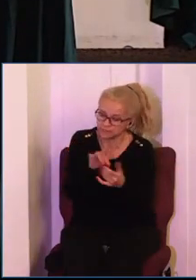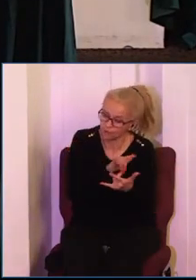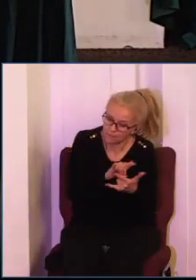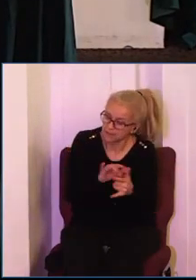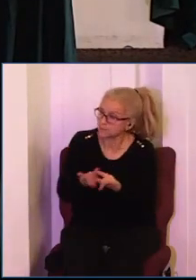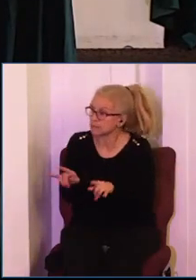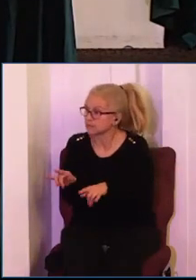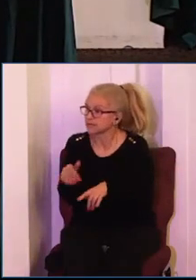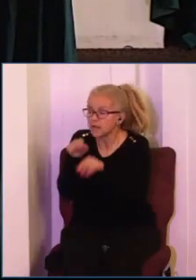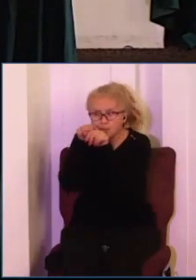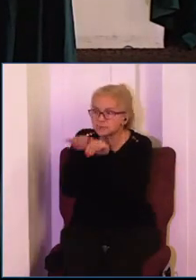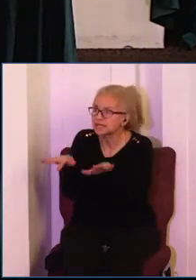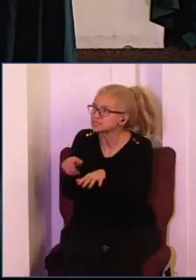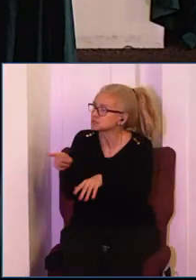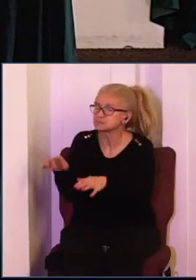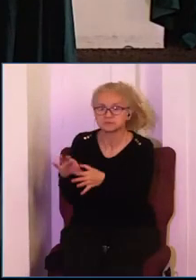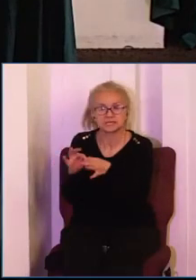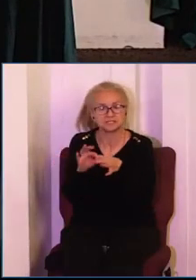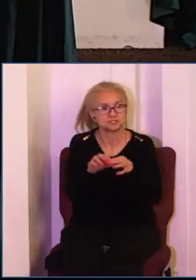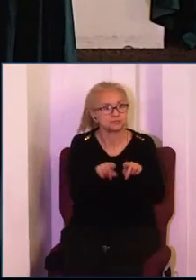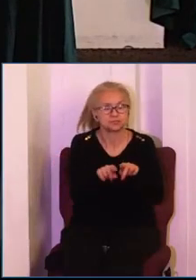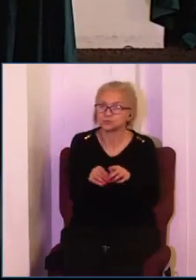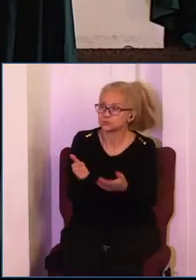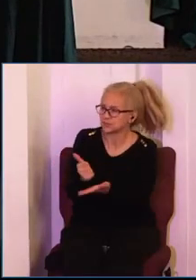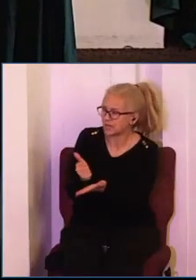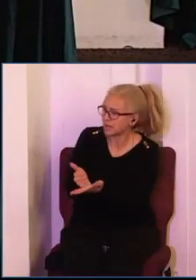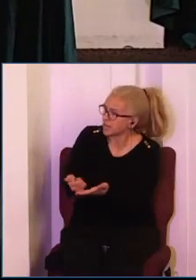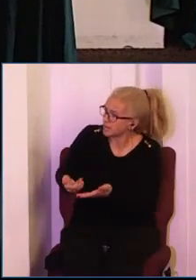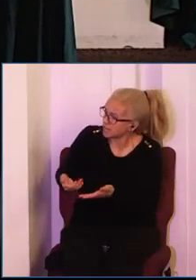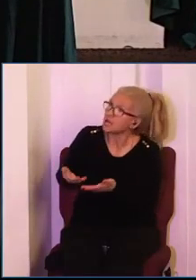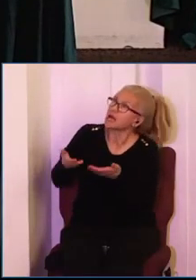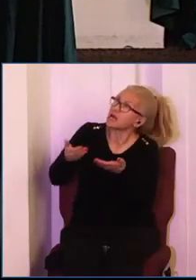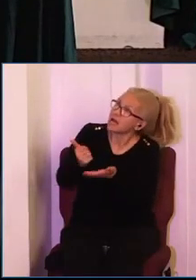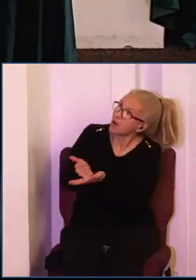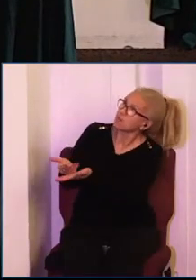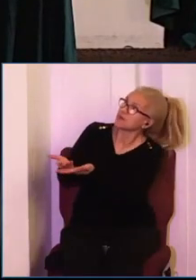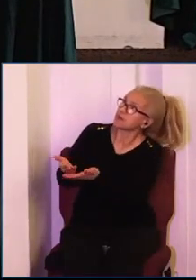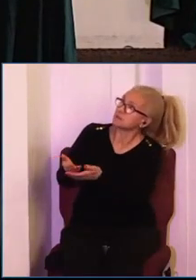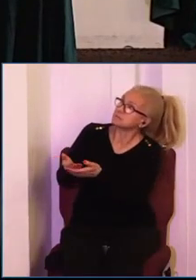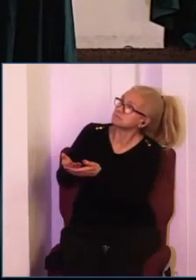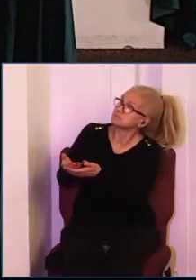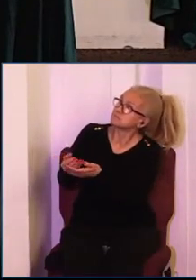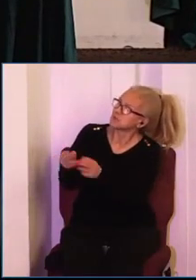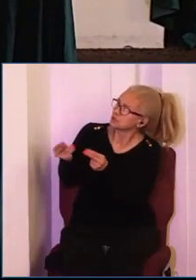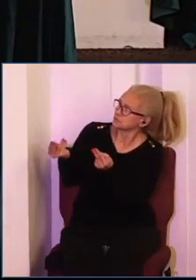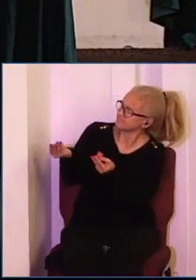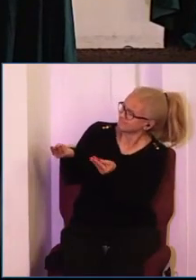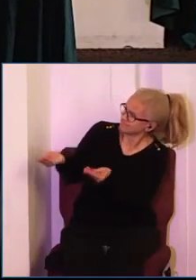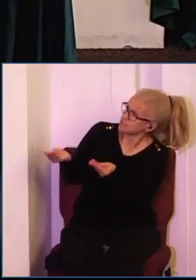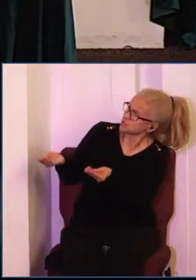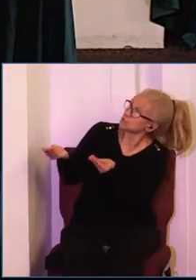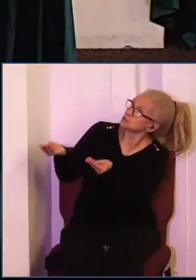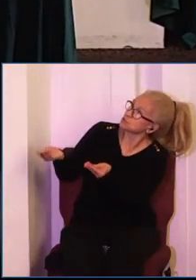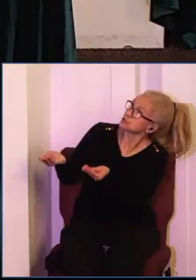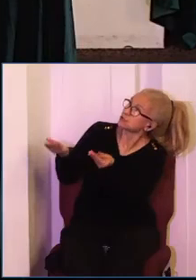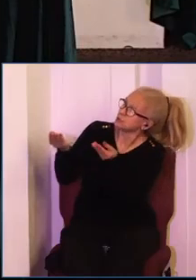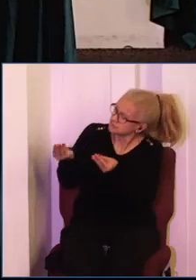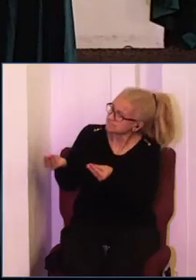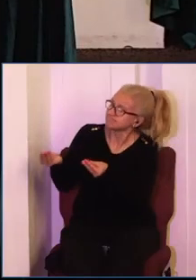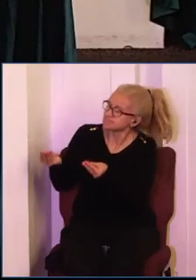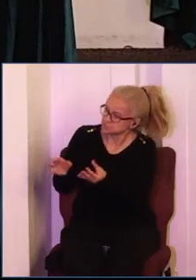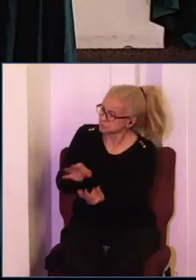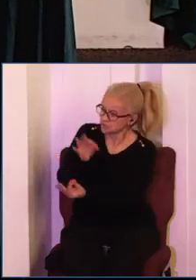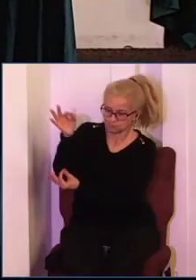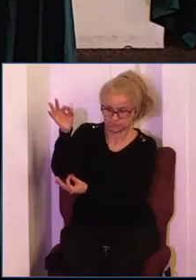you will bless those relationships. Help them to grow. Help them to be nurtured, mostly